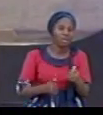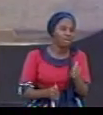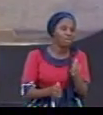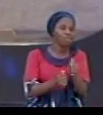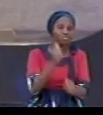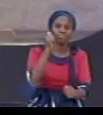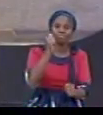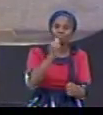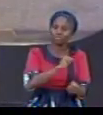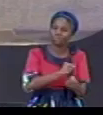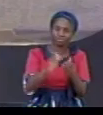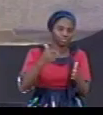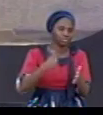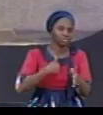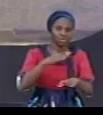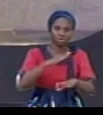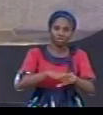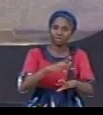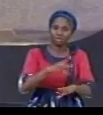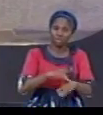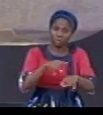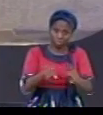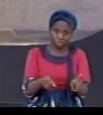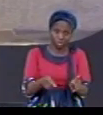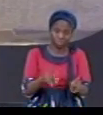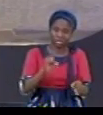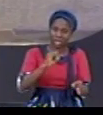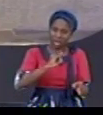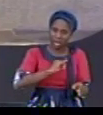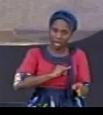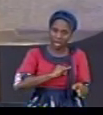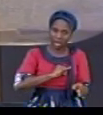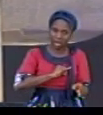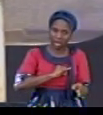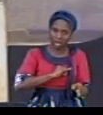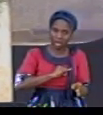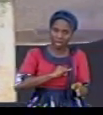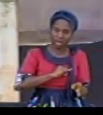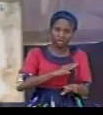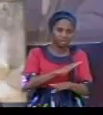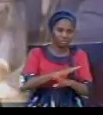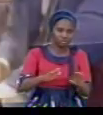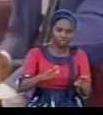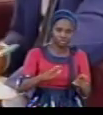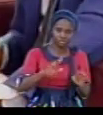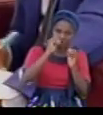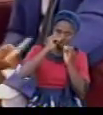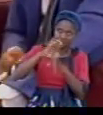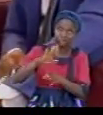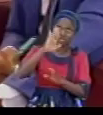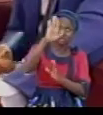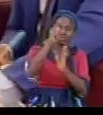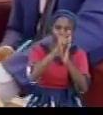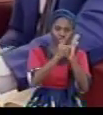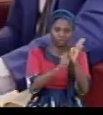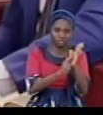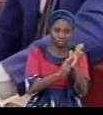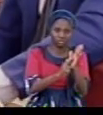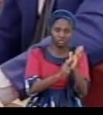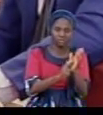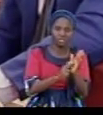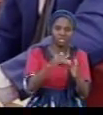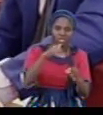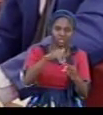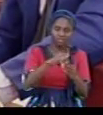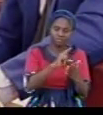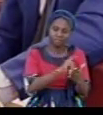earth, but I forsook not thy precepts. Verse 95.